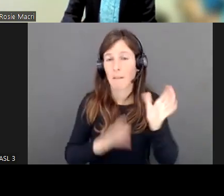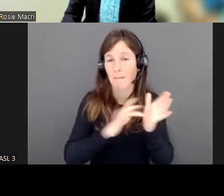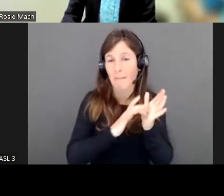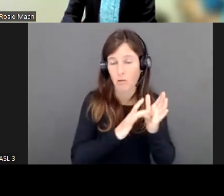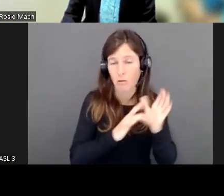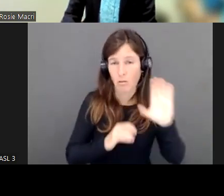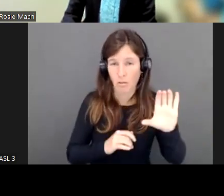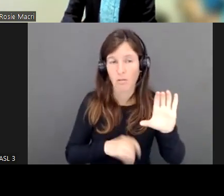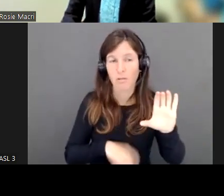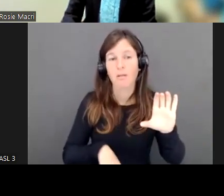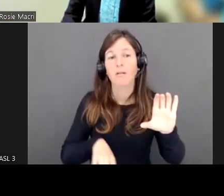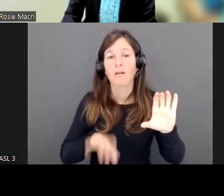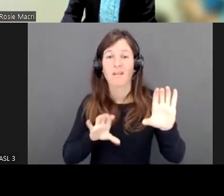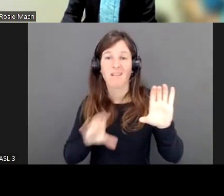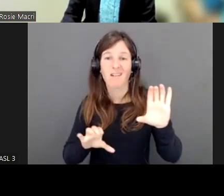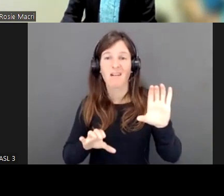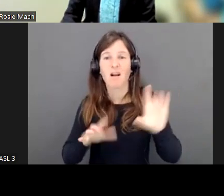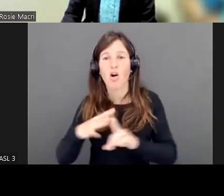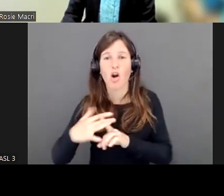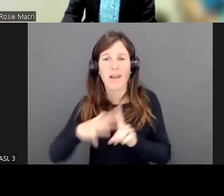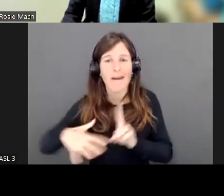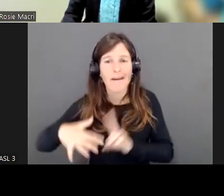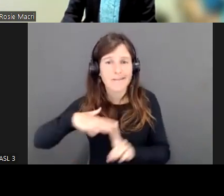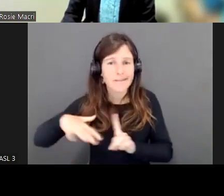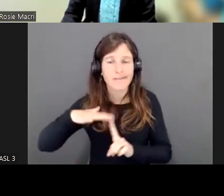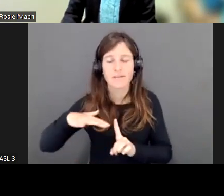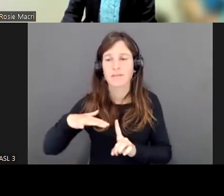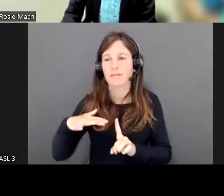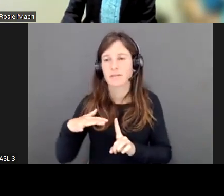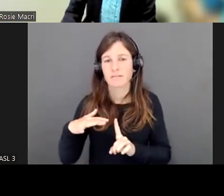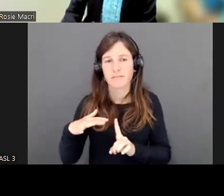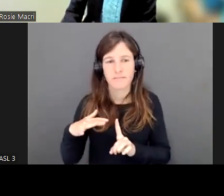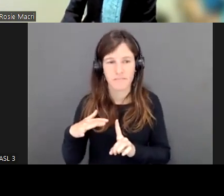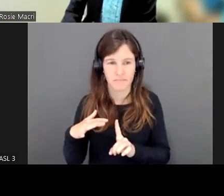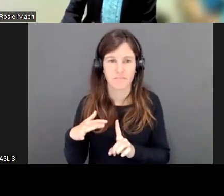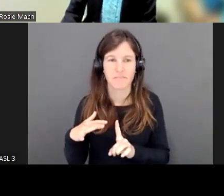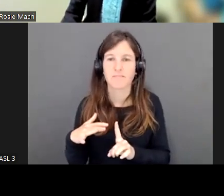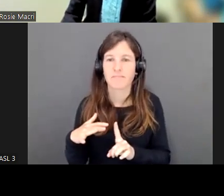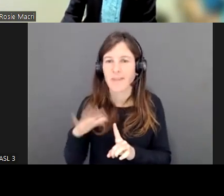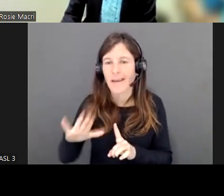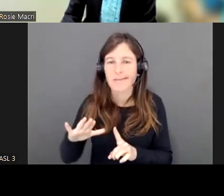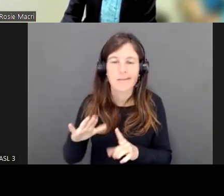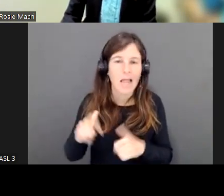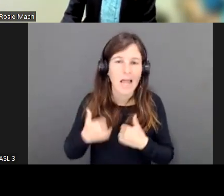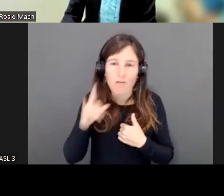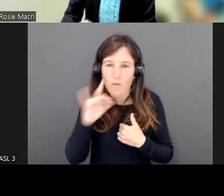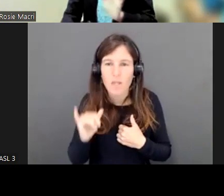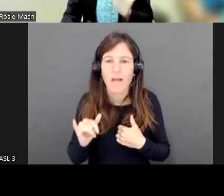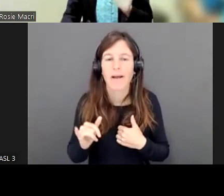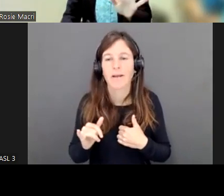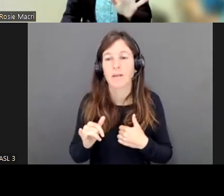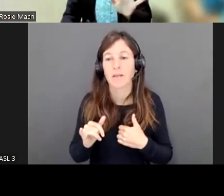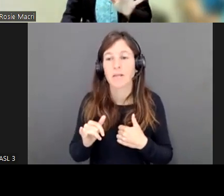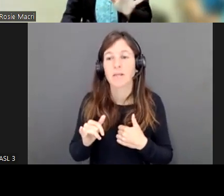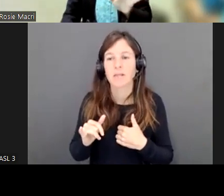have contextual features of the case that we want to consider. And as you can see, we're starting to ask questions in here as well. I want